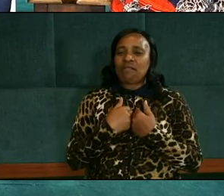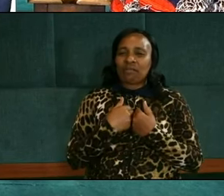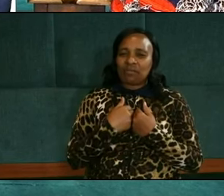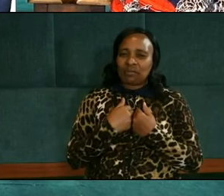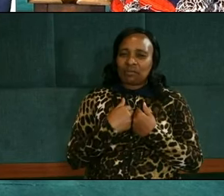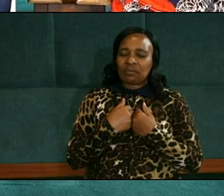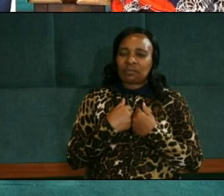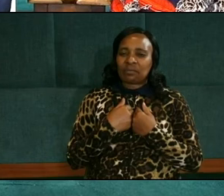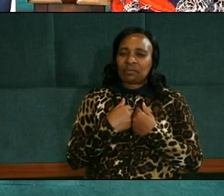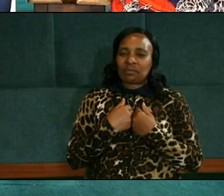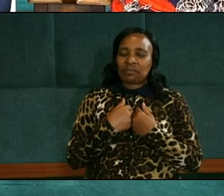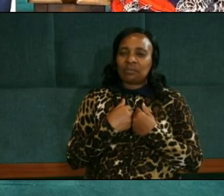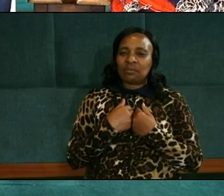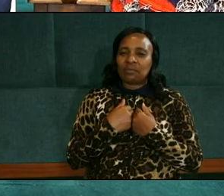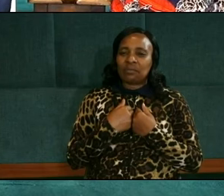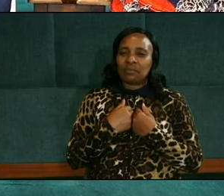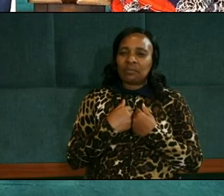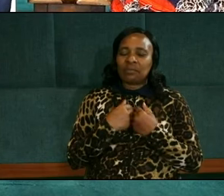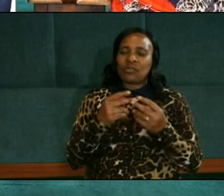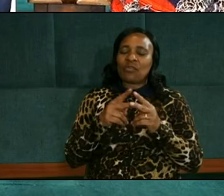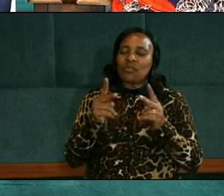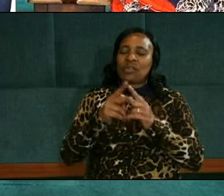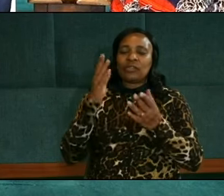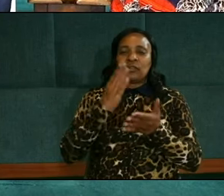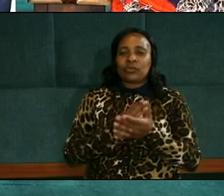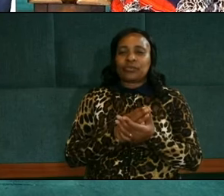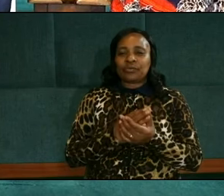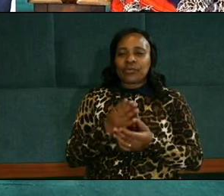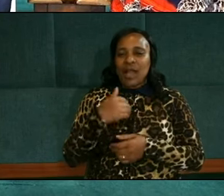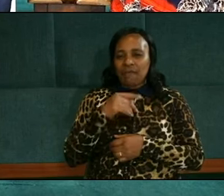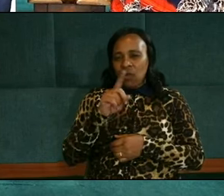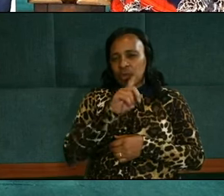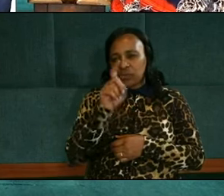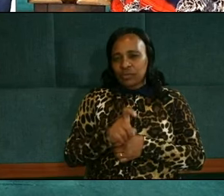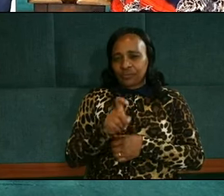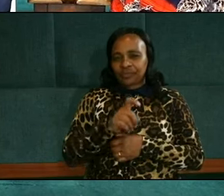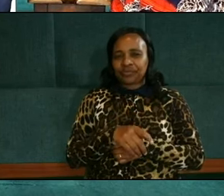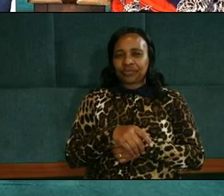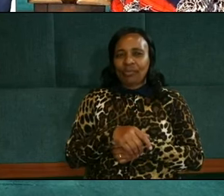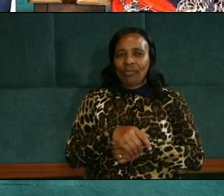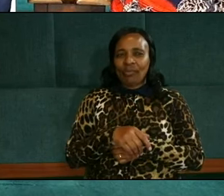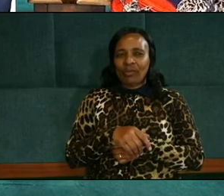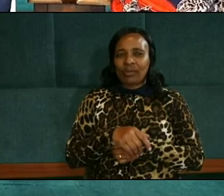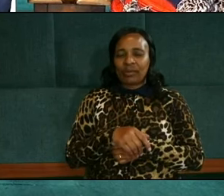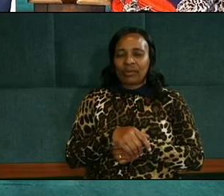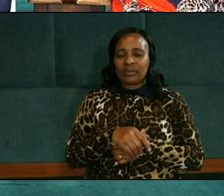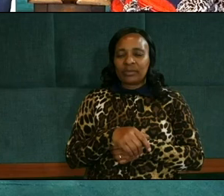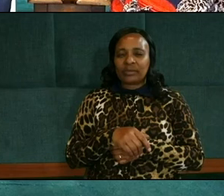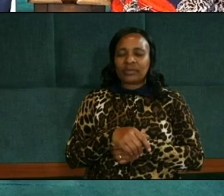them. Mm-hmm. So that is very true, yeah. I have a question. Yeah.